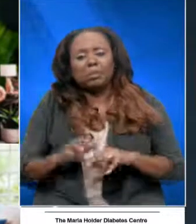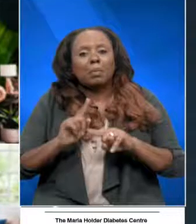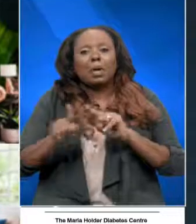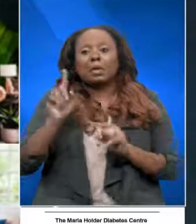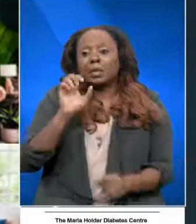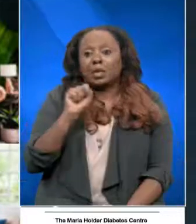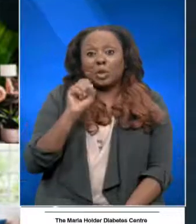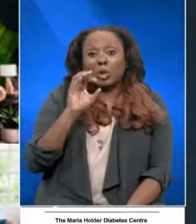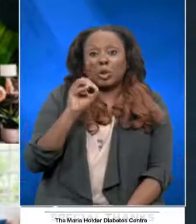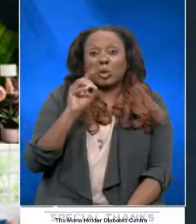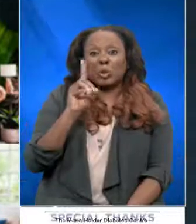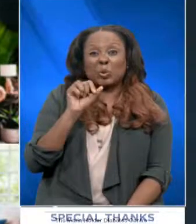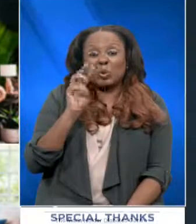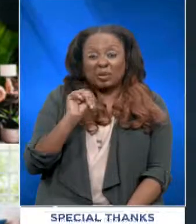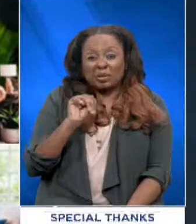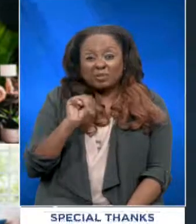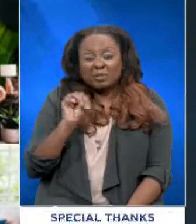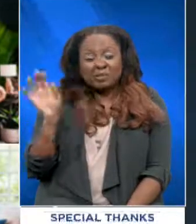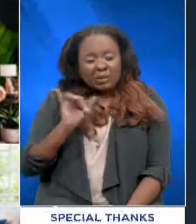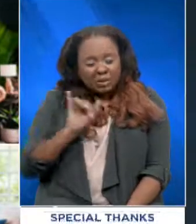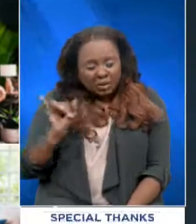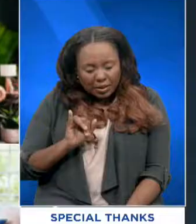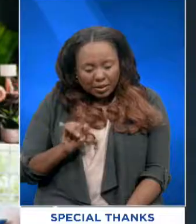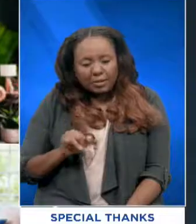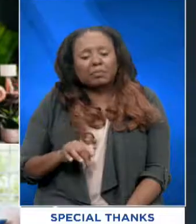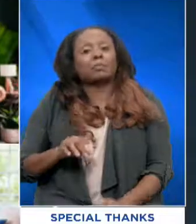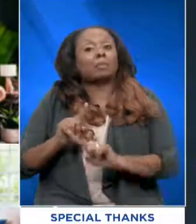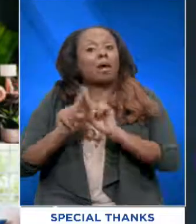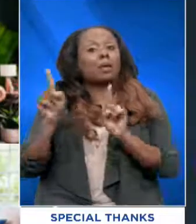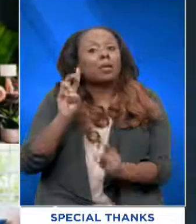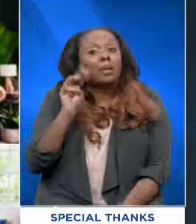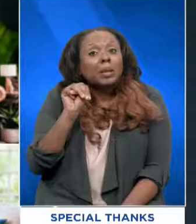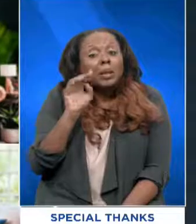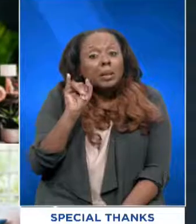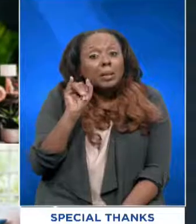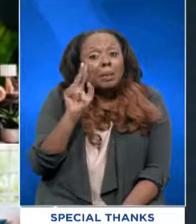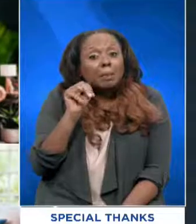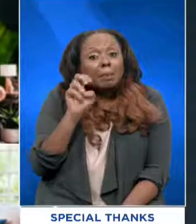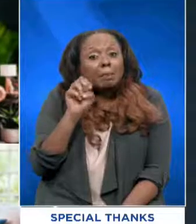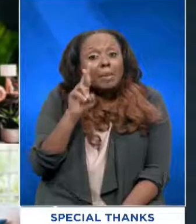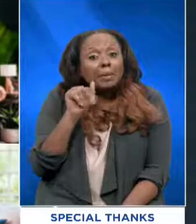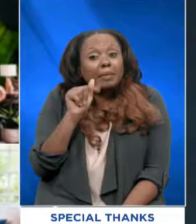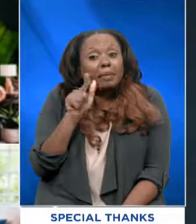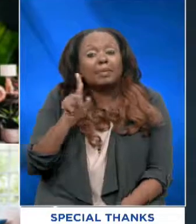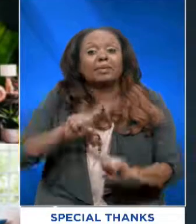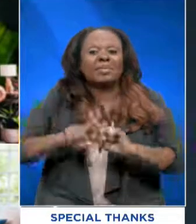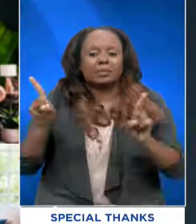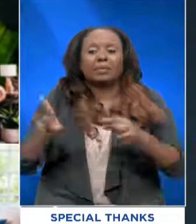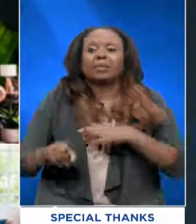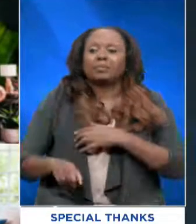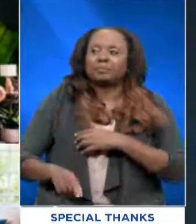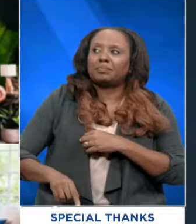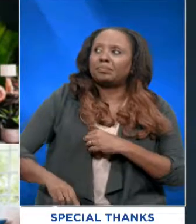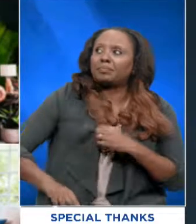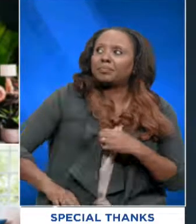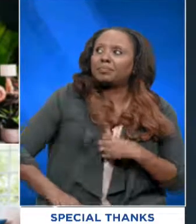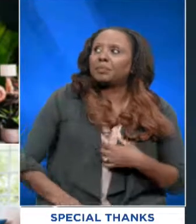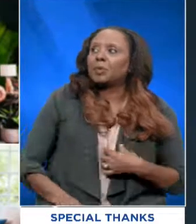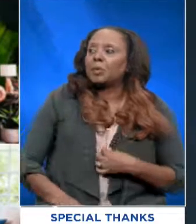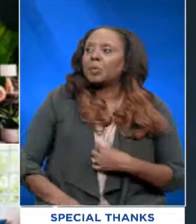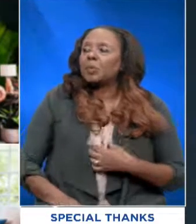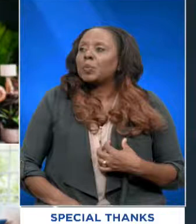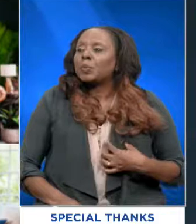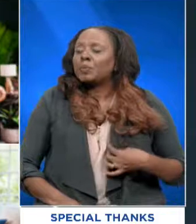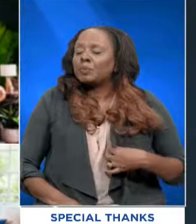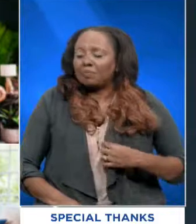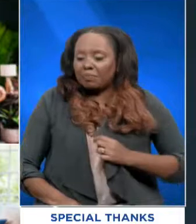The mineral content is different depending on the source of the salt, So and that's Peter, where the benefit comes in. you asked Marianne